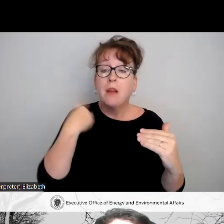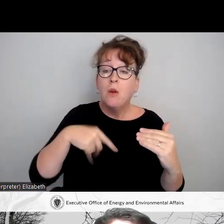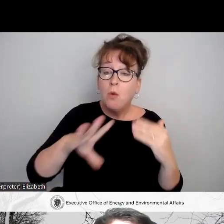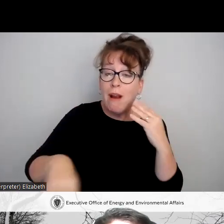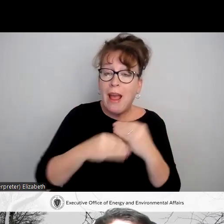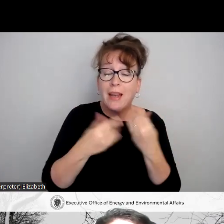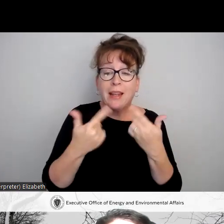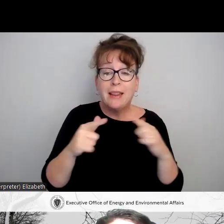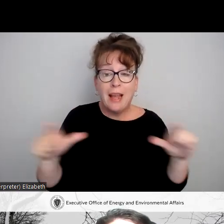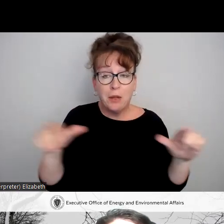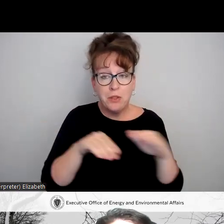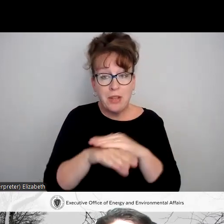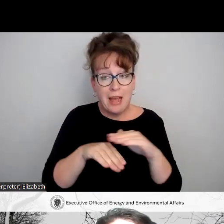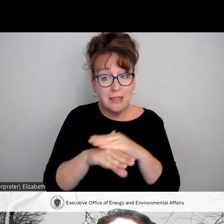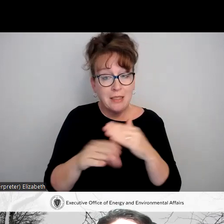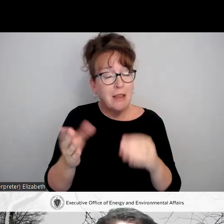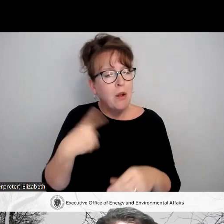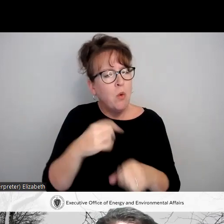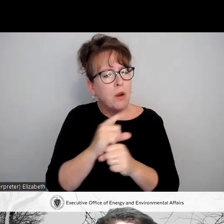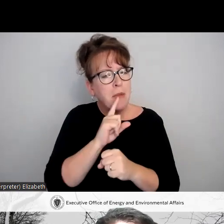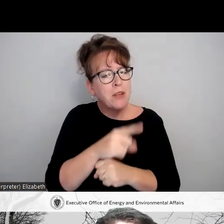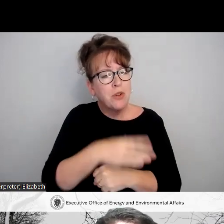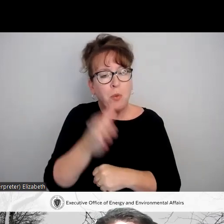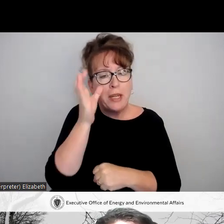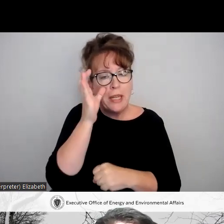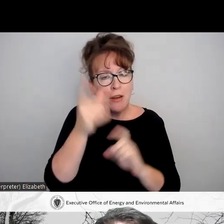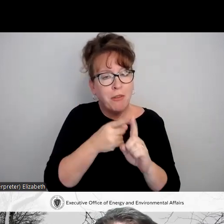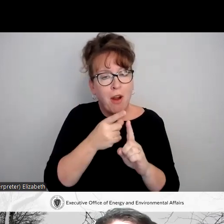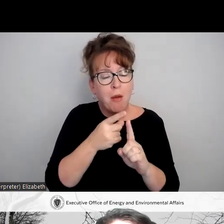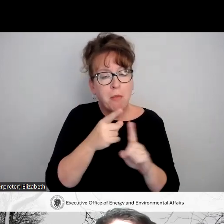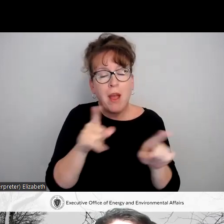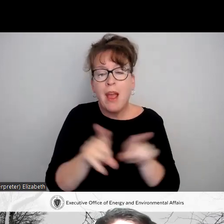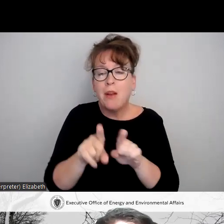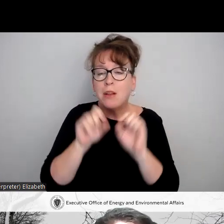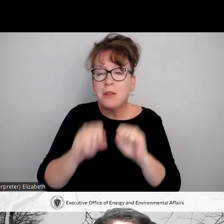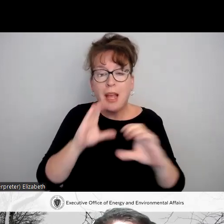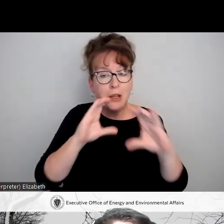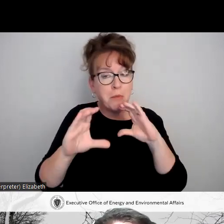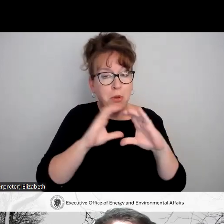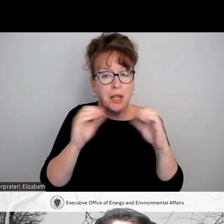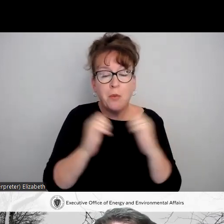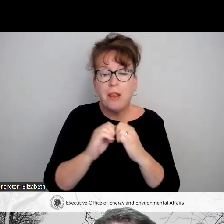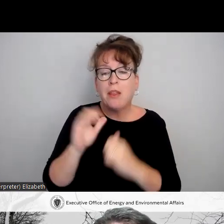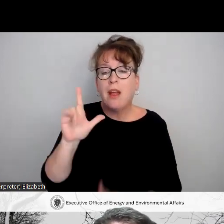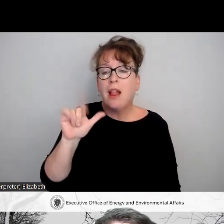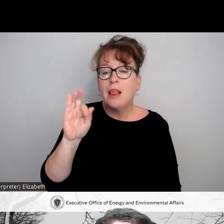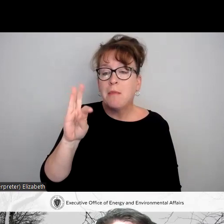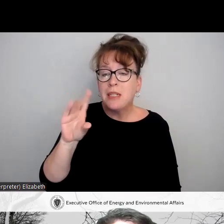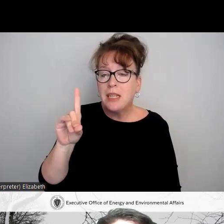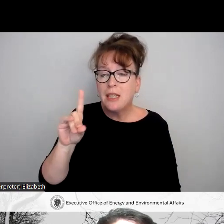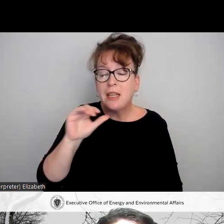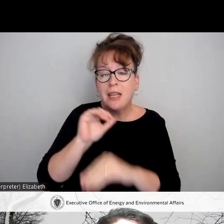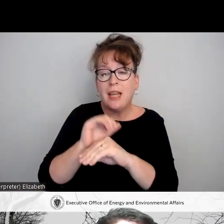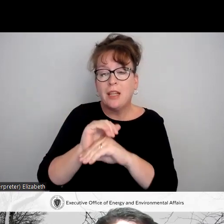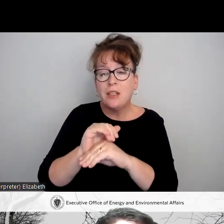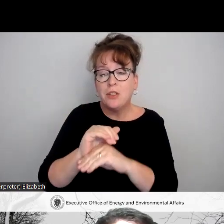We're committed to ensuring that we hear from and are able to communicate with limited English proficient speakers.